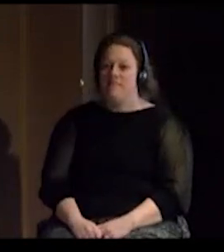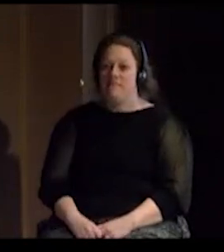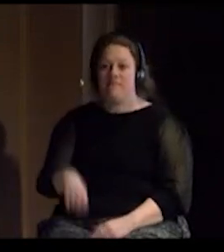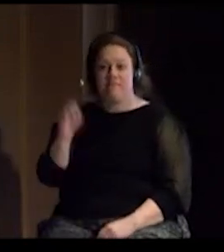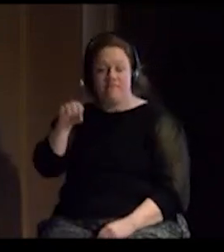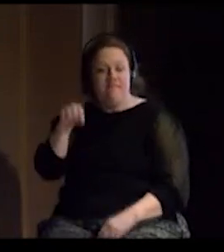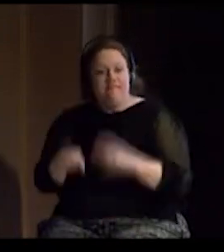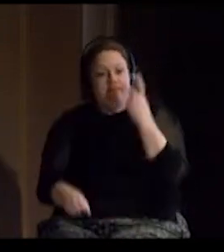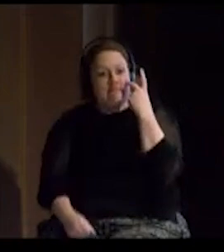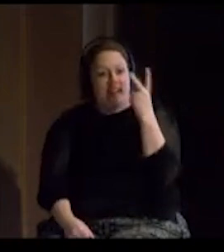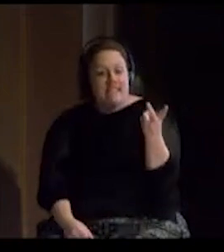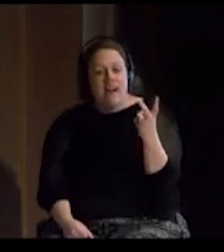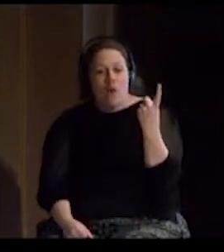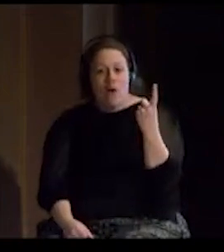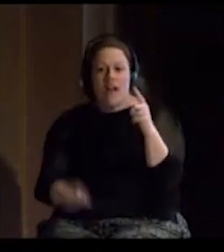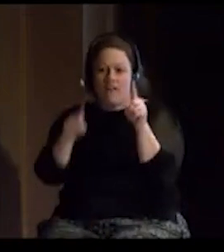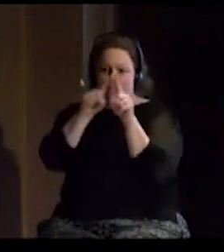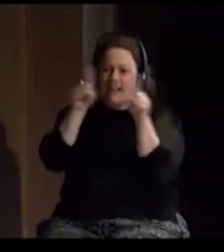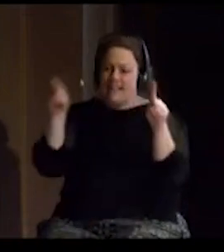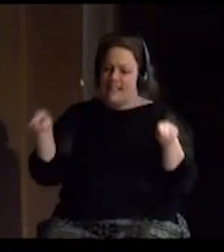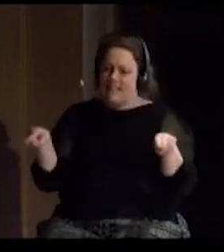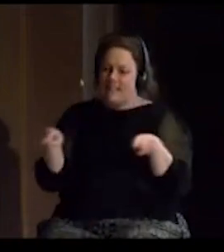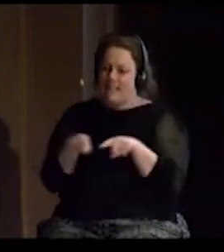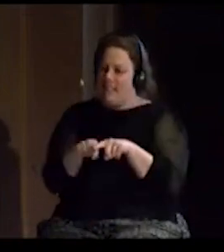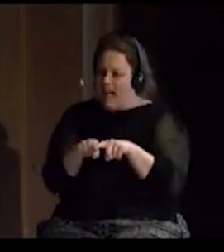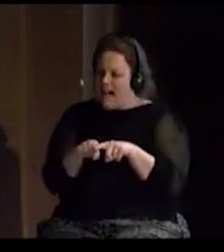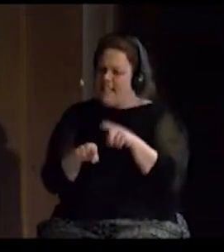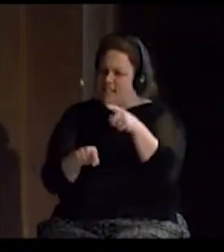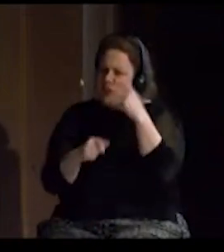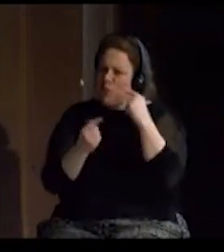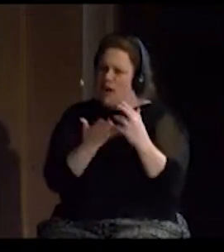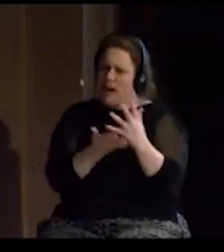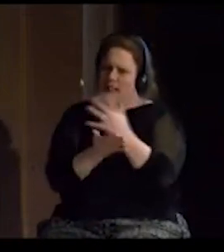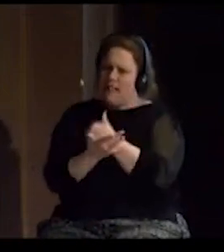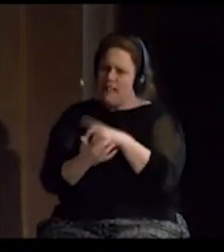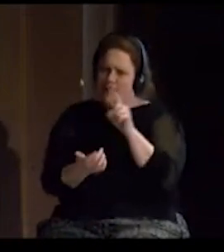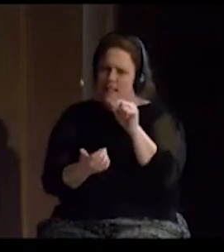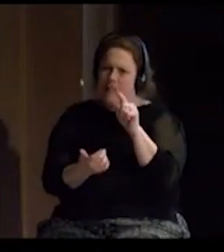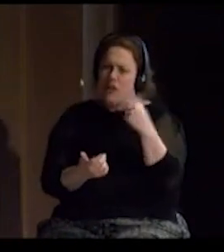Yes, I saw in one of the slides there was, I think when you're collecting data, you had a